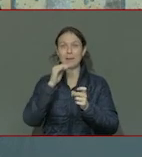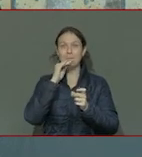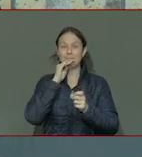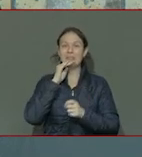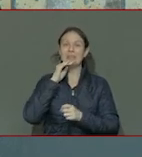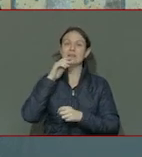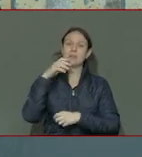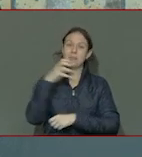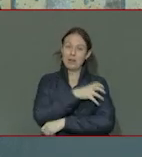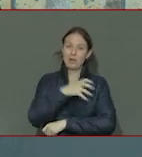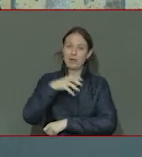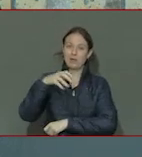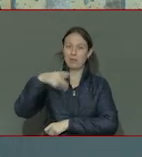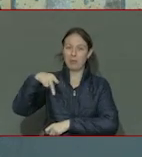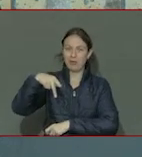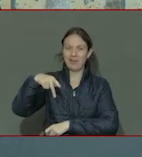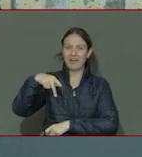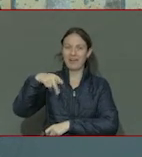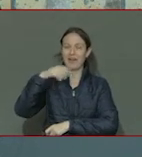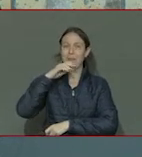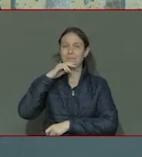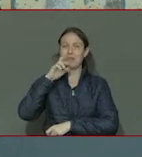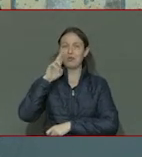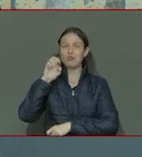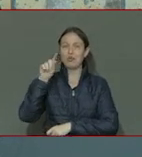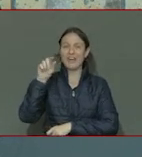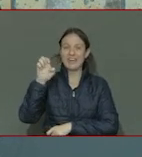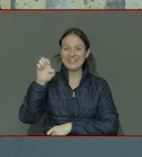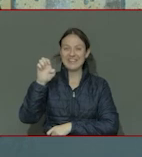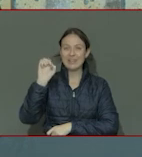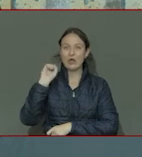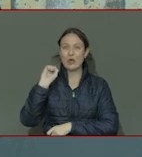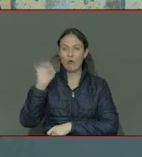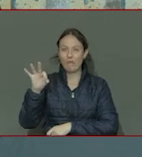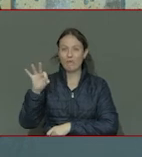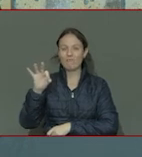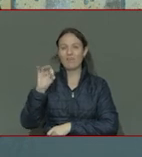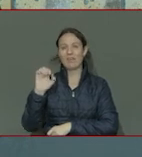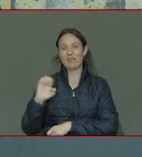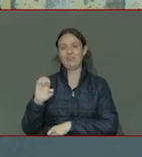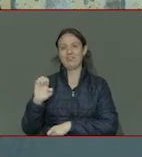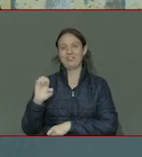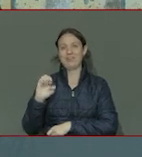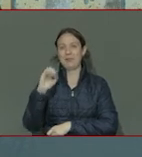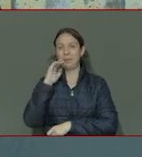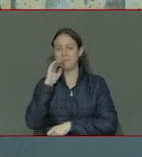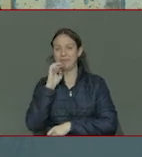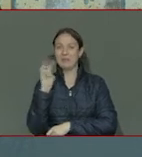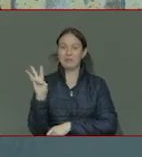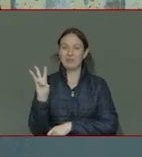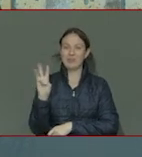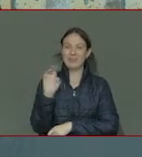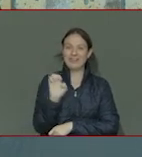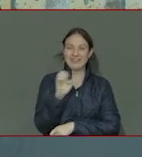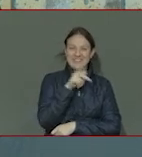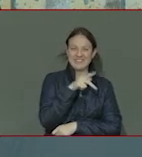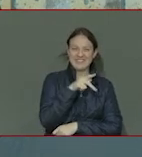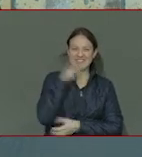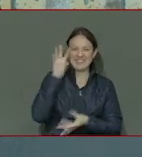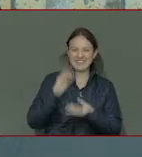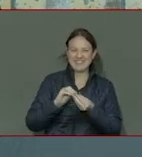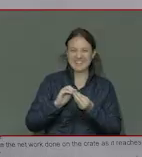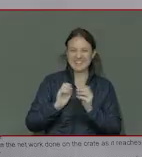power. That is the rate of energy transfer. So that is work, energy and power. So if I